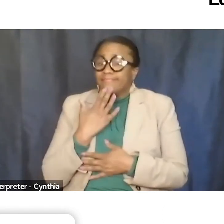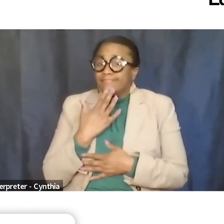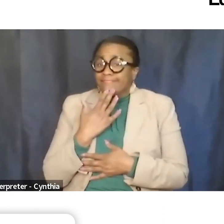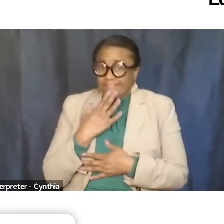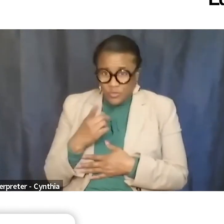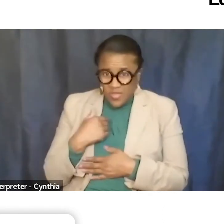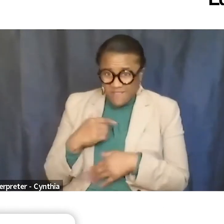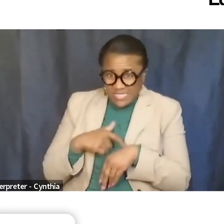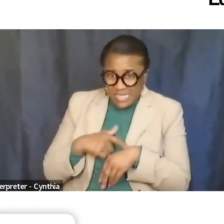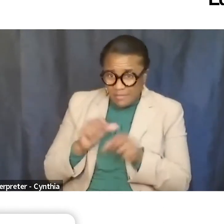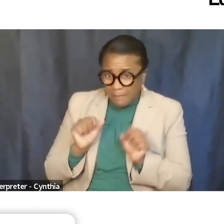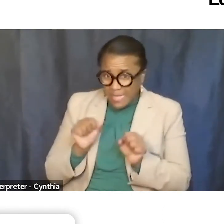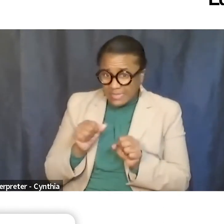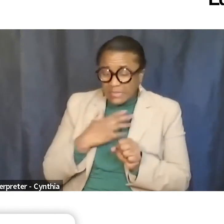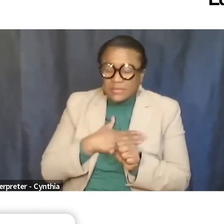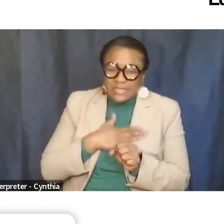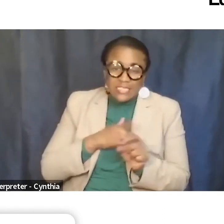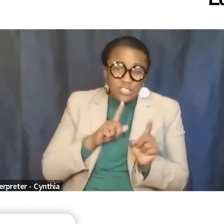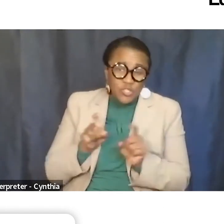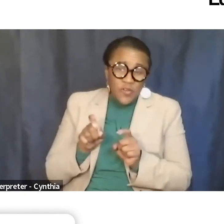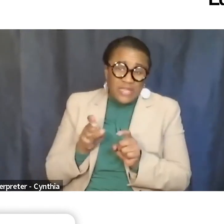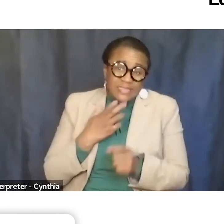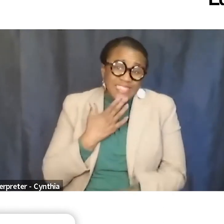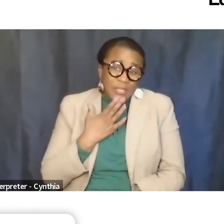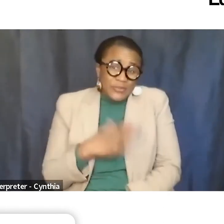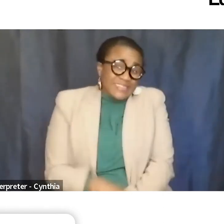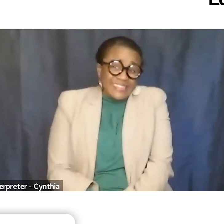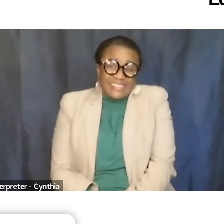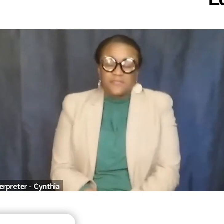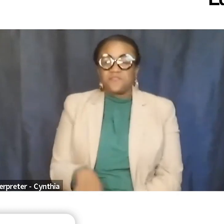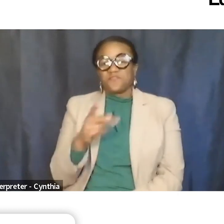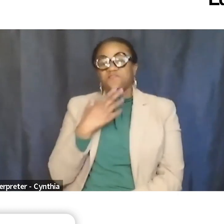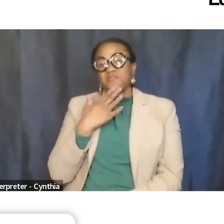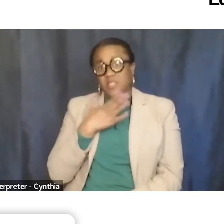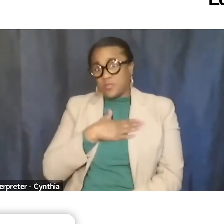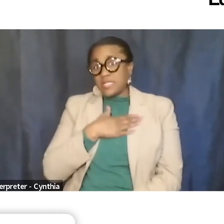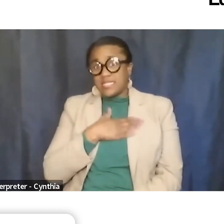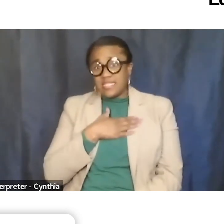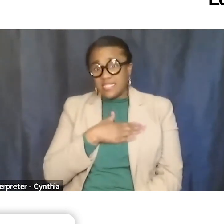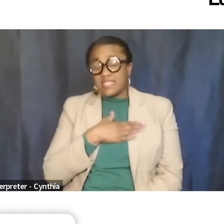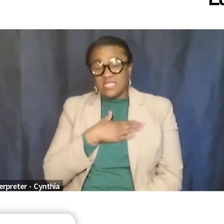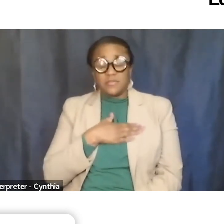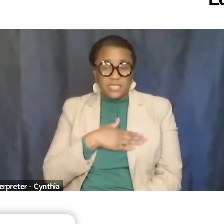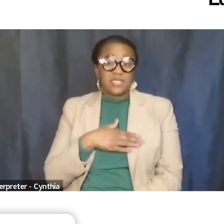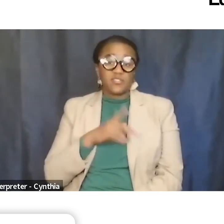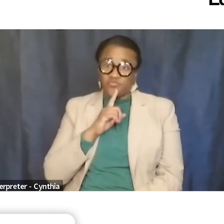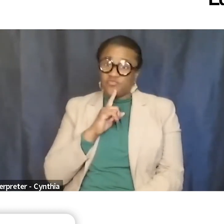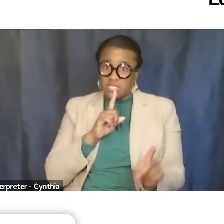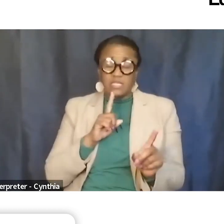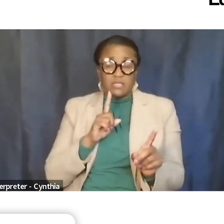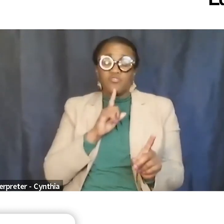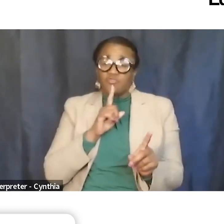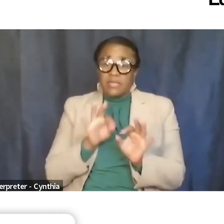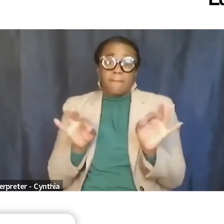the time and the capacity, please take the survey. Thank you. Yes, please, everyone, take that. This is something